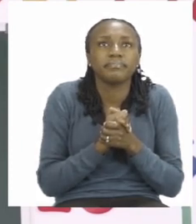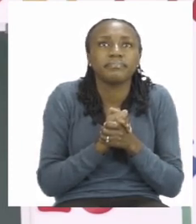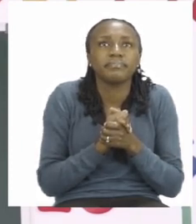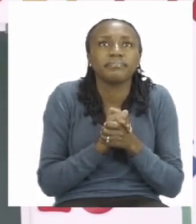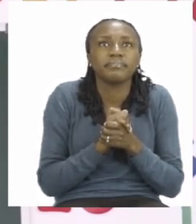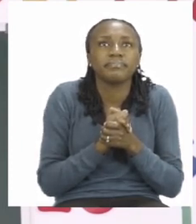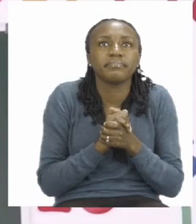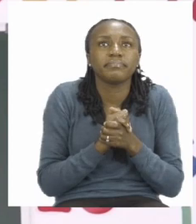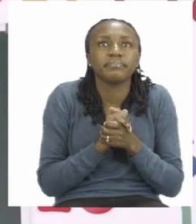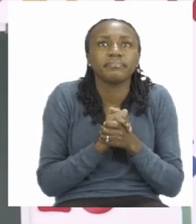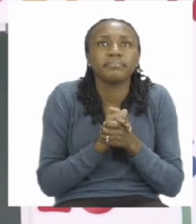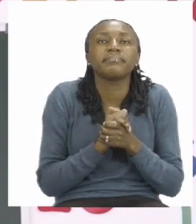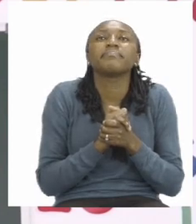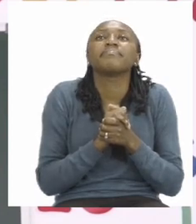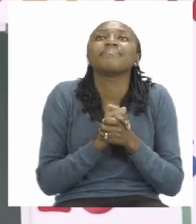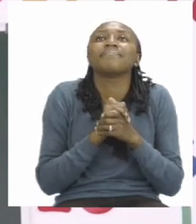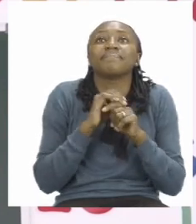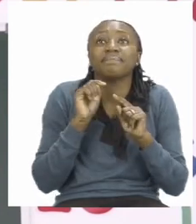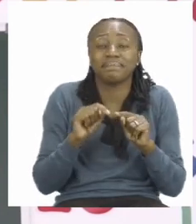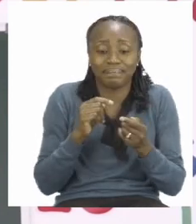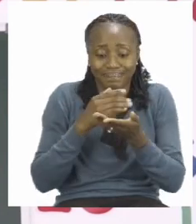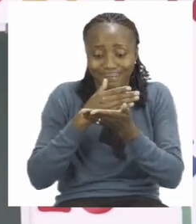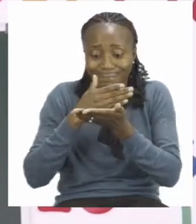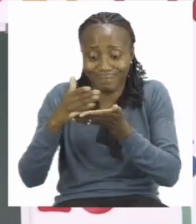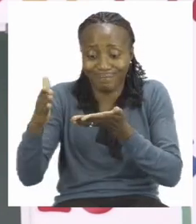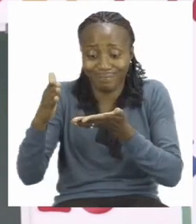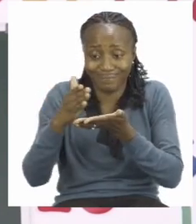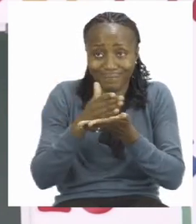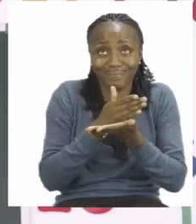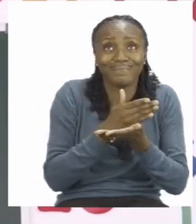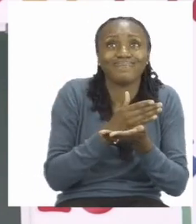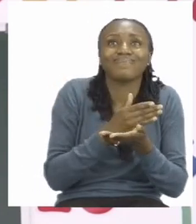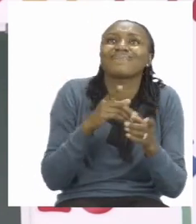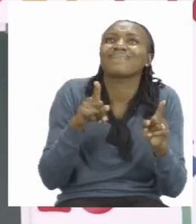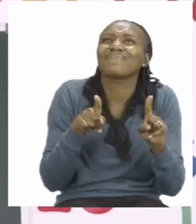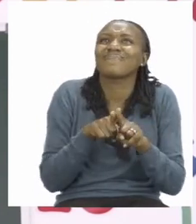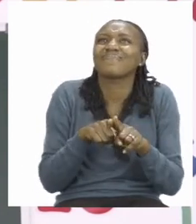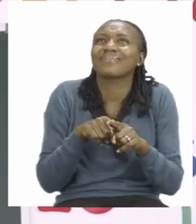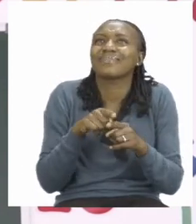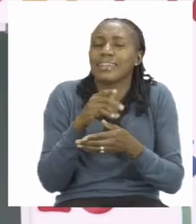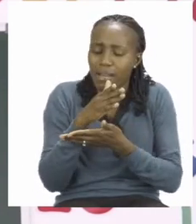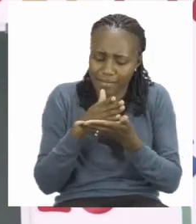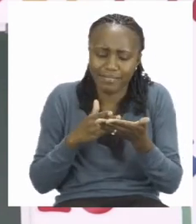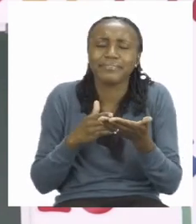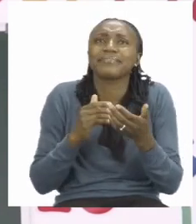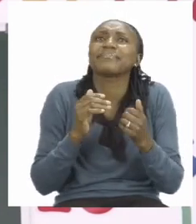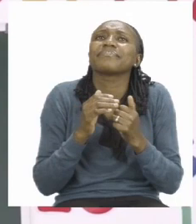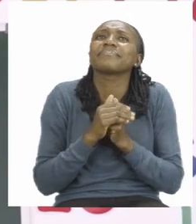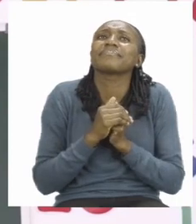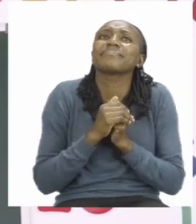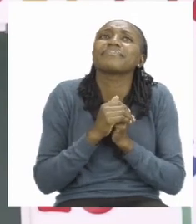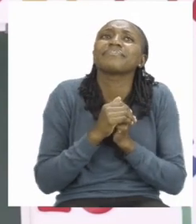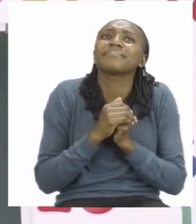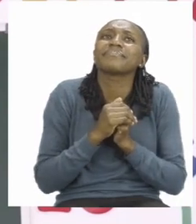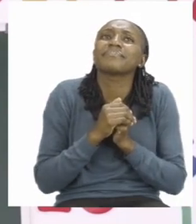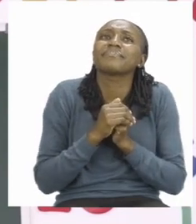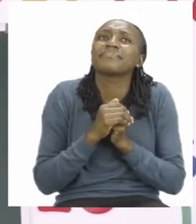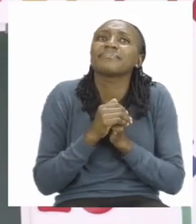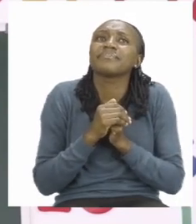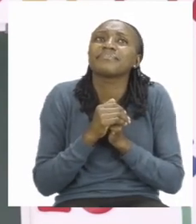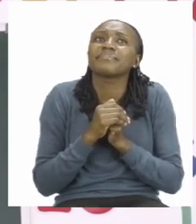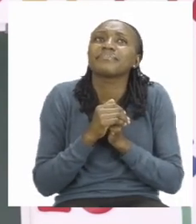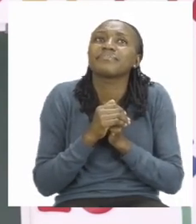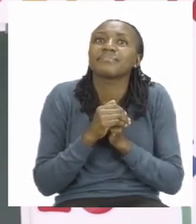10. We have shared them equally. Now to find out what half actually is, we need to count what is